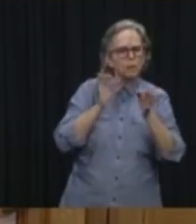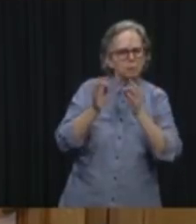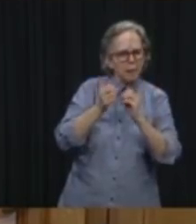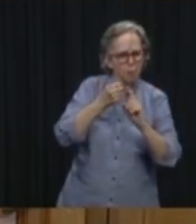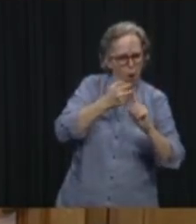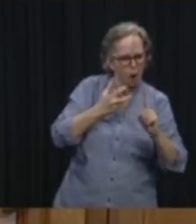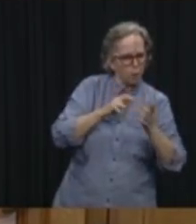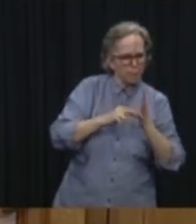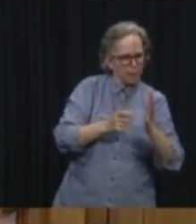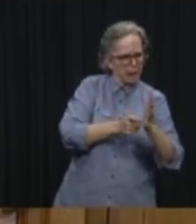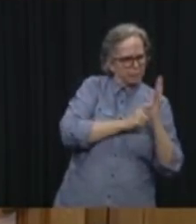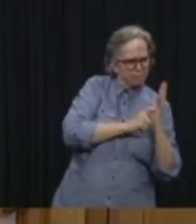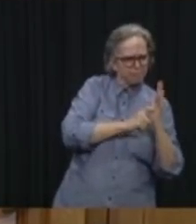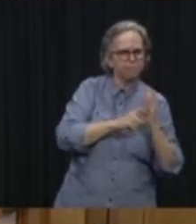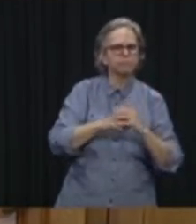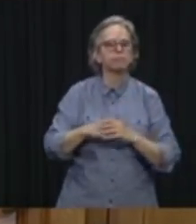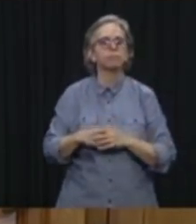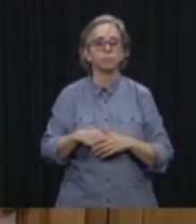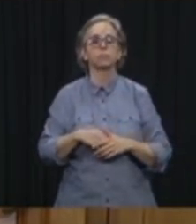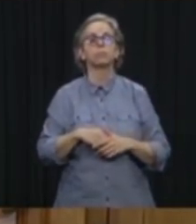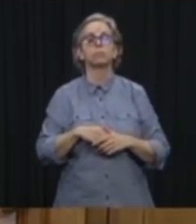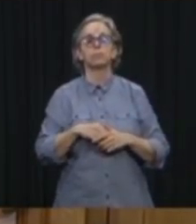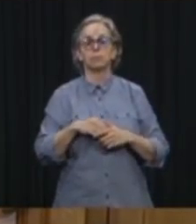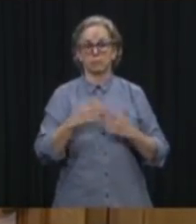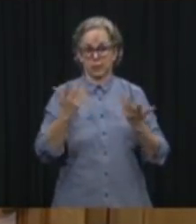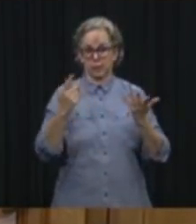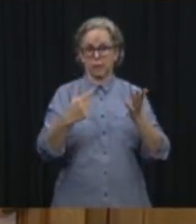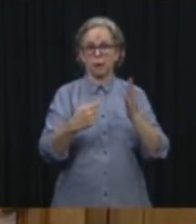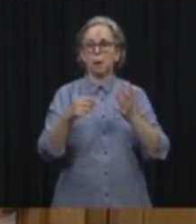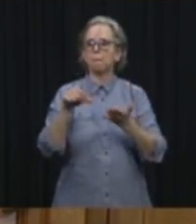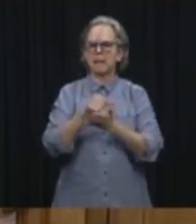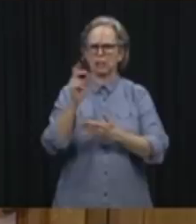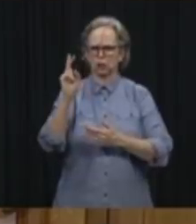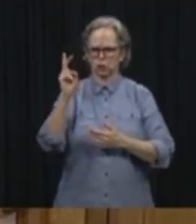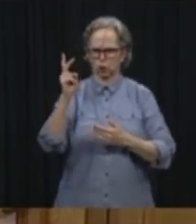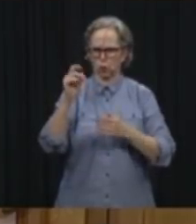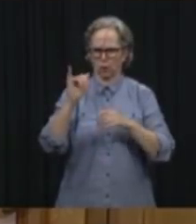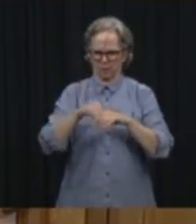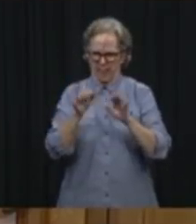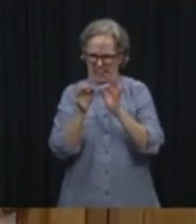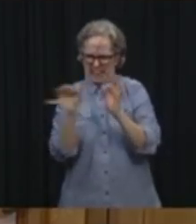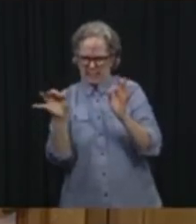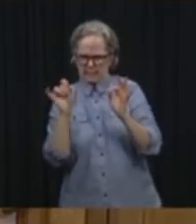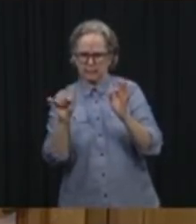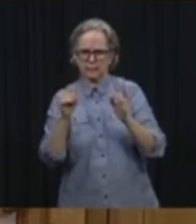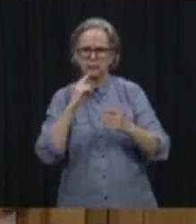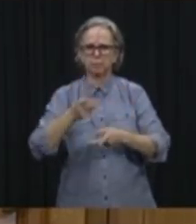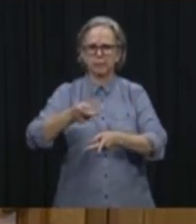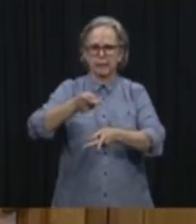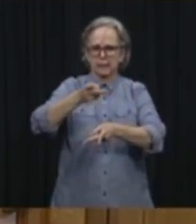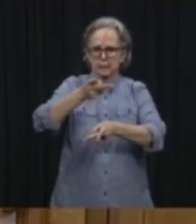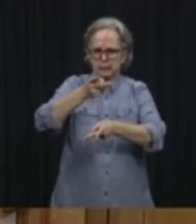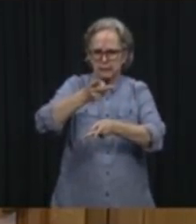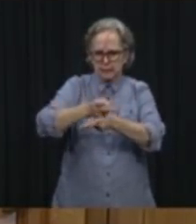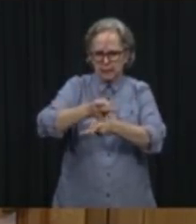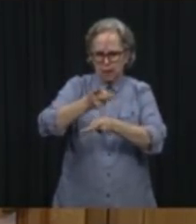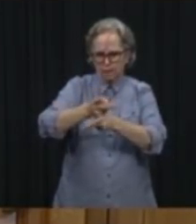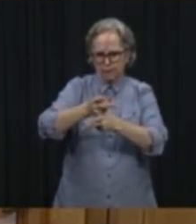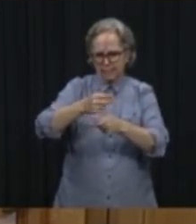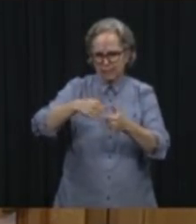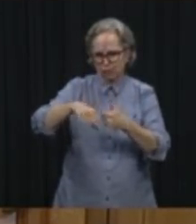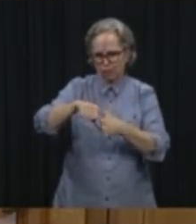one, E on page 2, to take care of others. We don't want anyone to